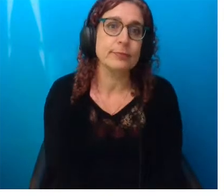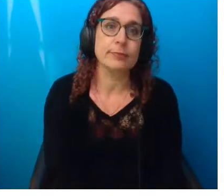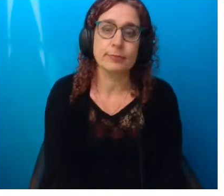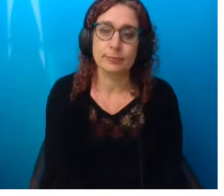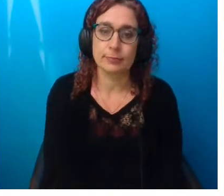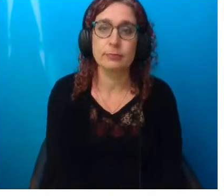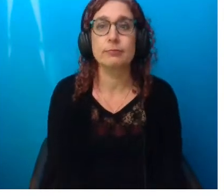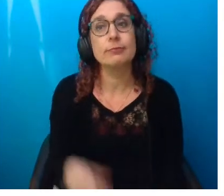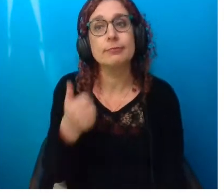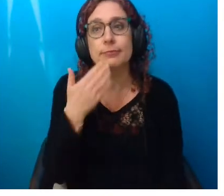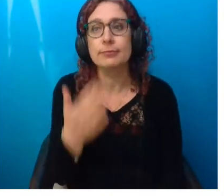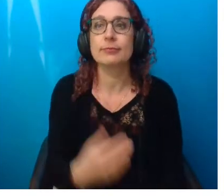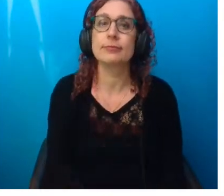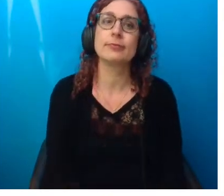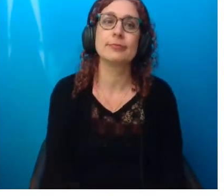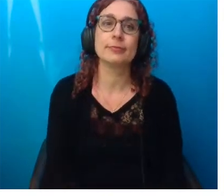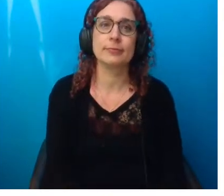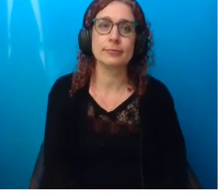Thank you.